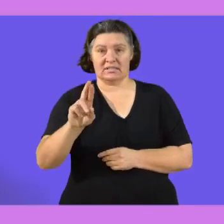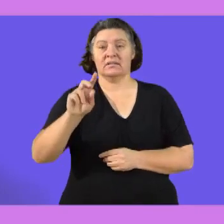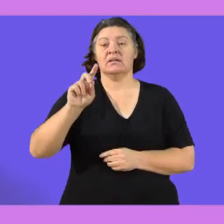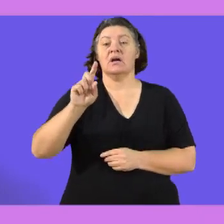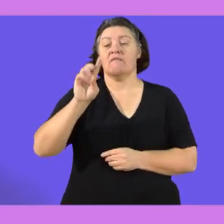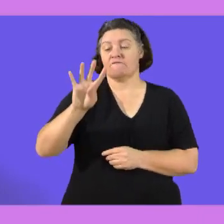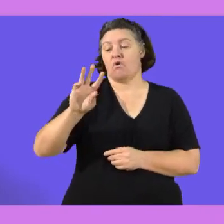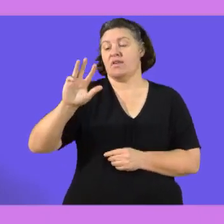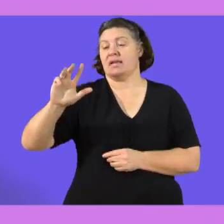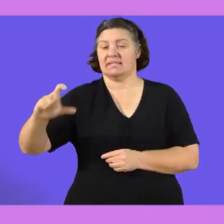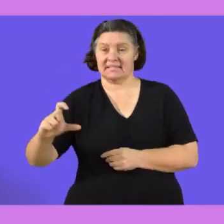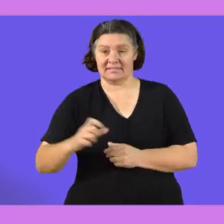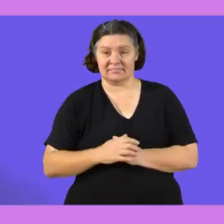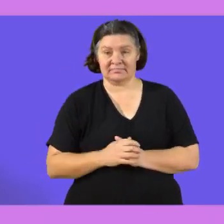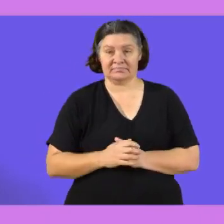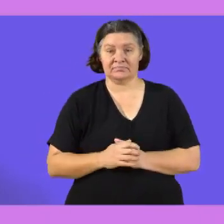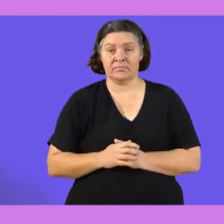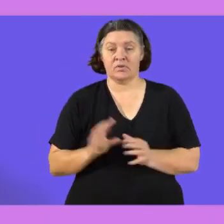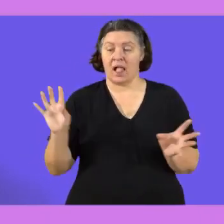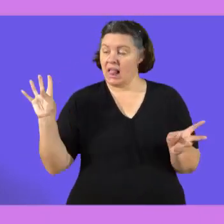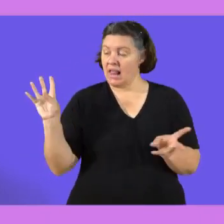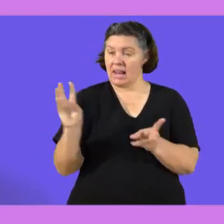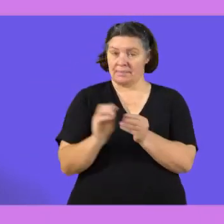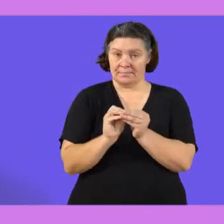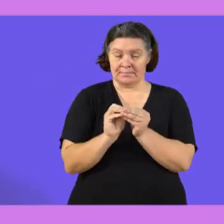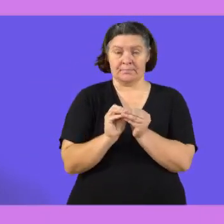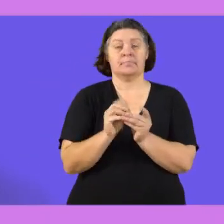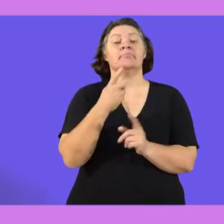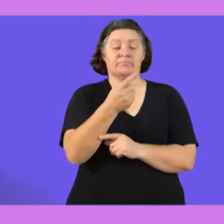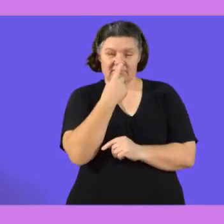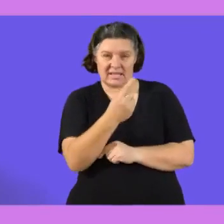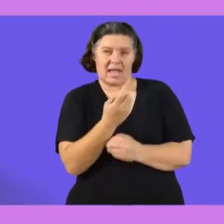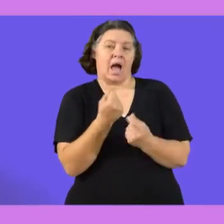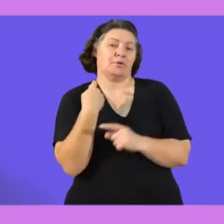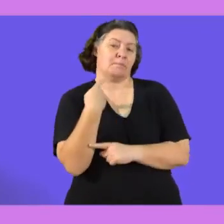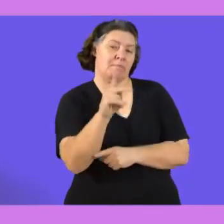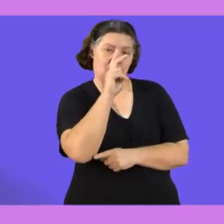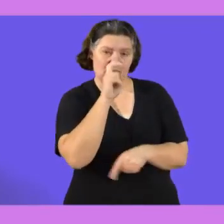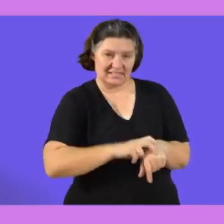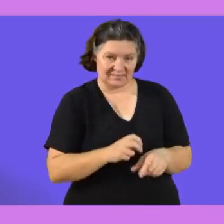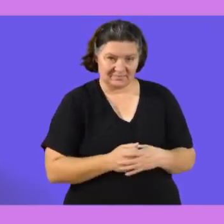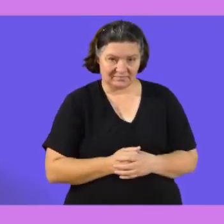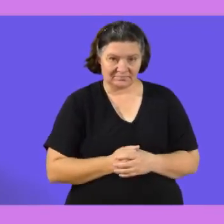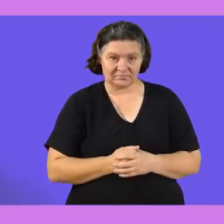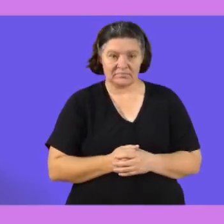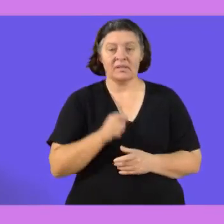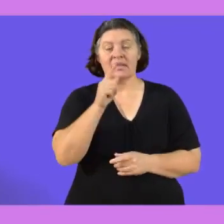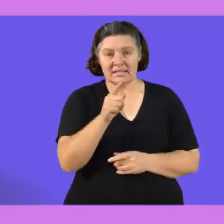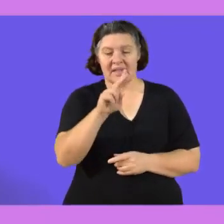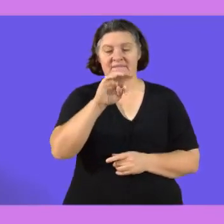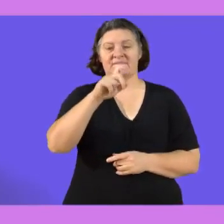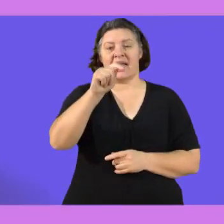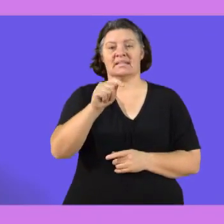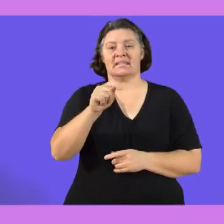54,130 Rand and 49 cents. So I added all my amounts together to see how much I need to pay. All right.